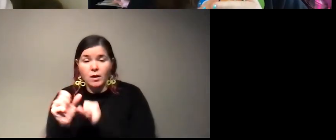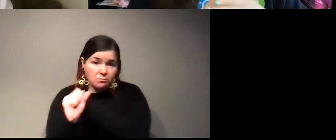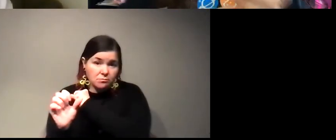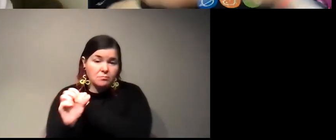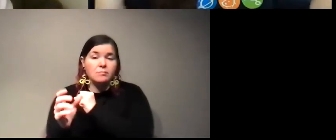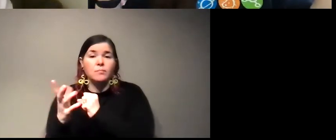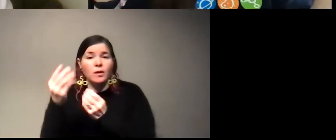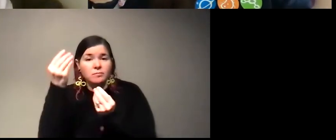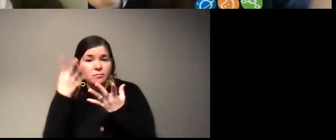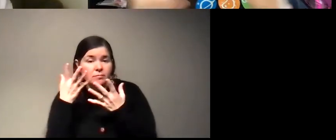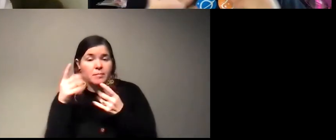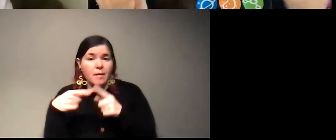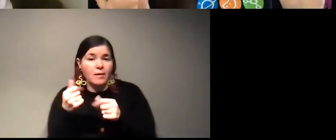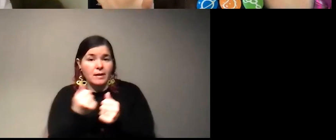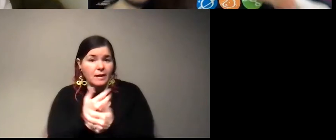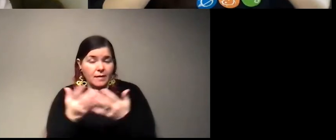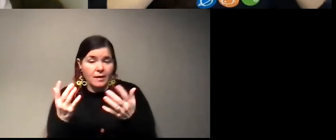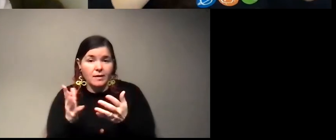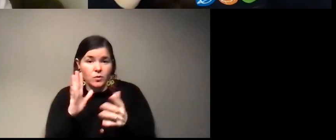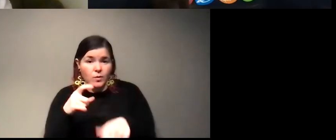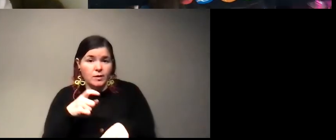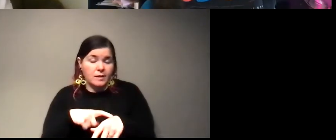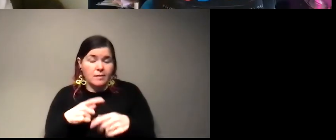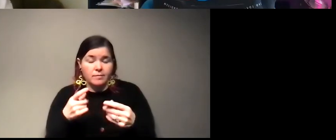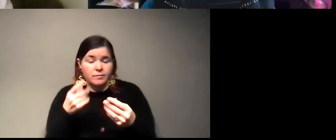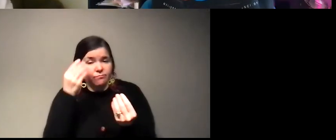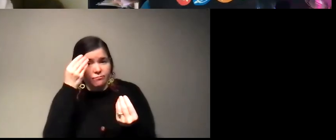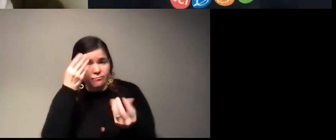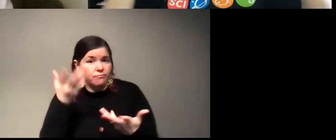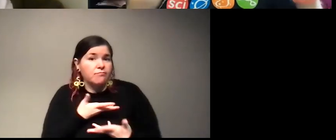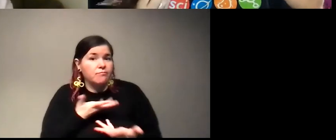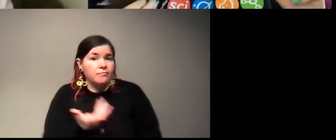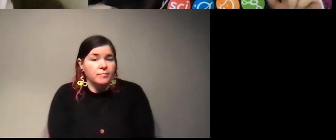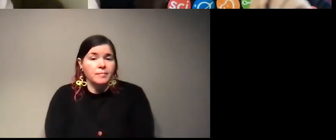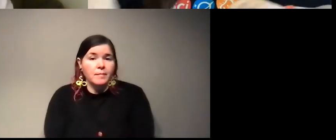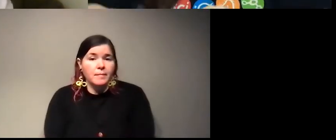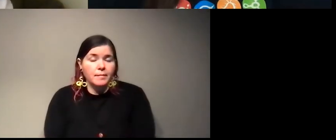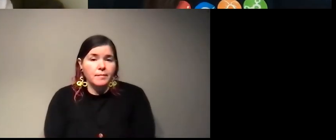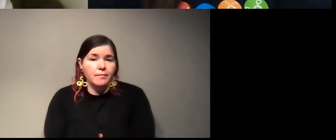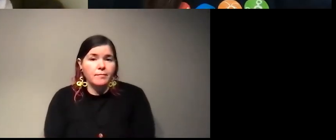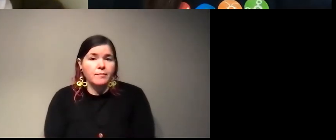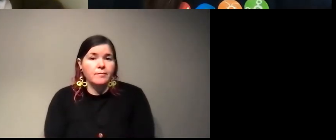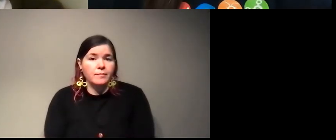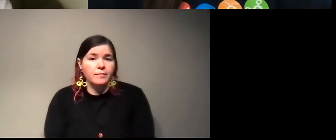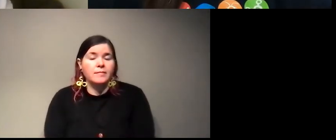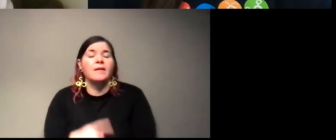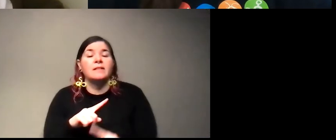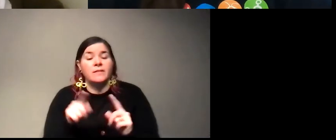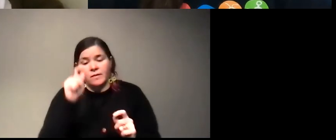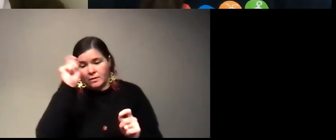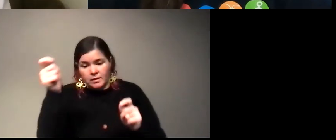like us to know about? Any other information? This is your time to tell us literally whatever you want. Yeah, so I wear a lot of